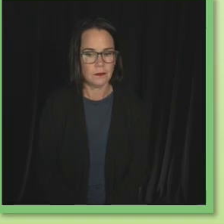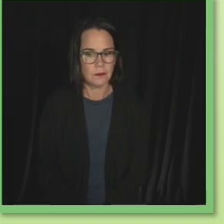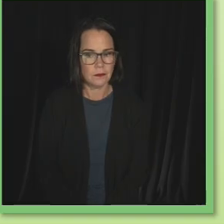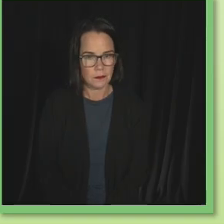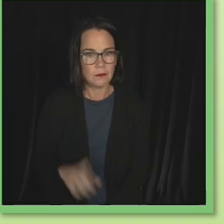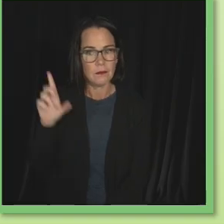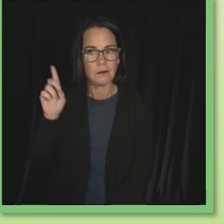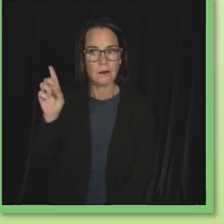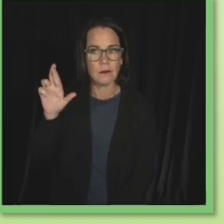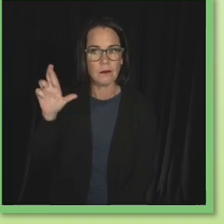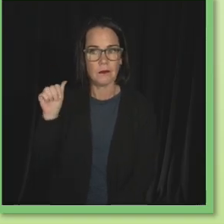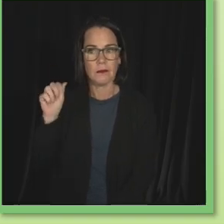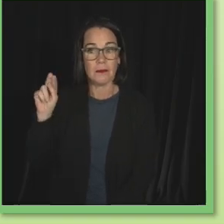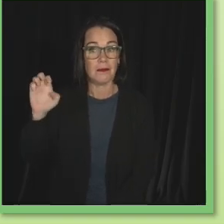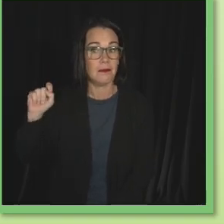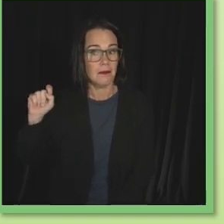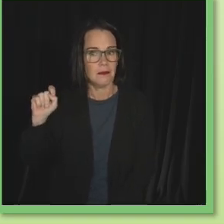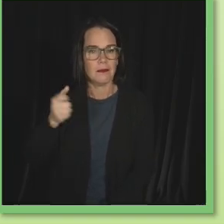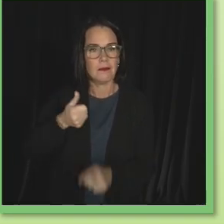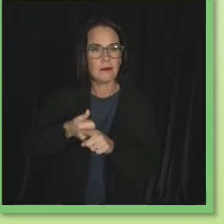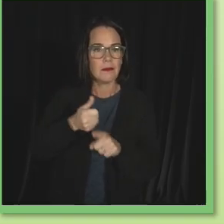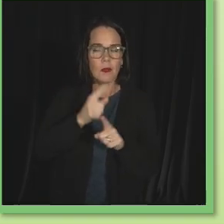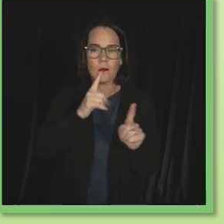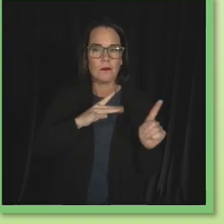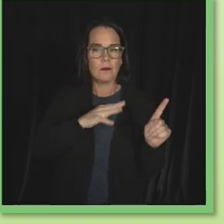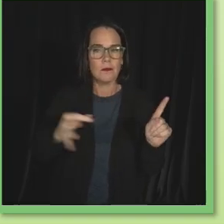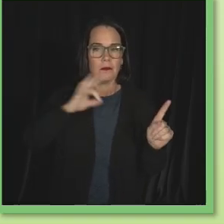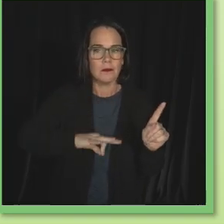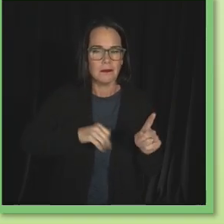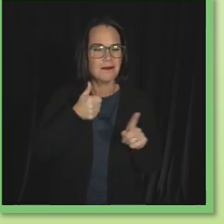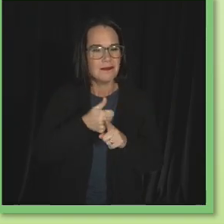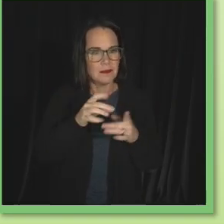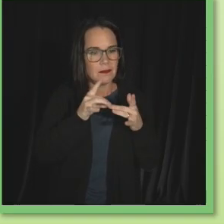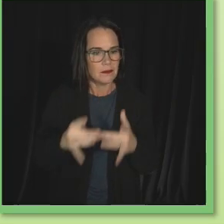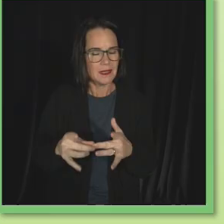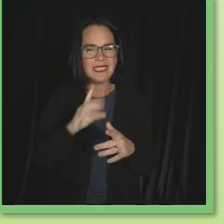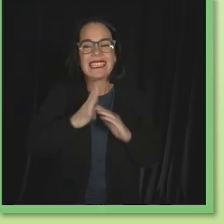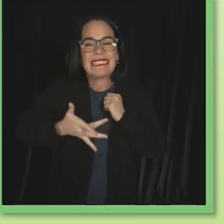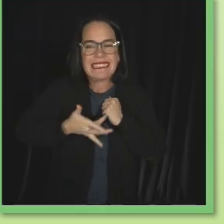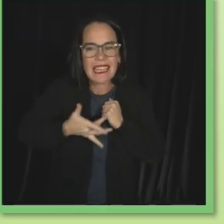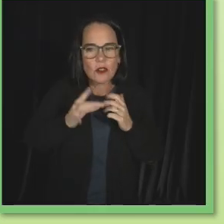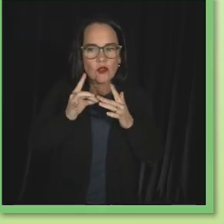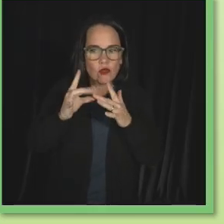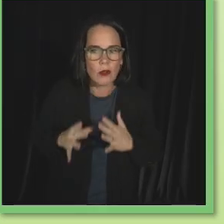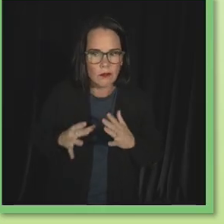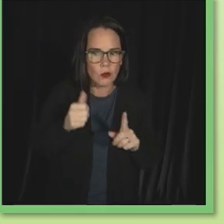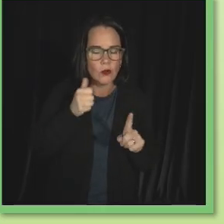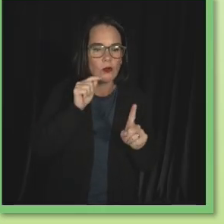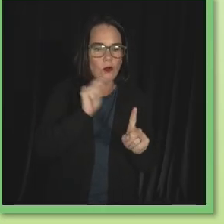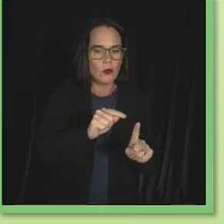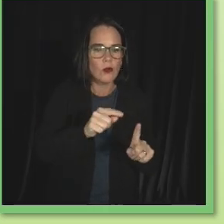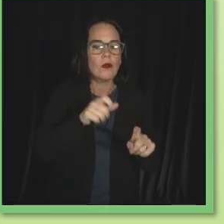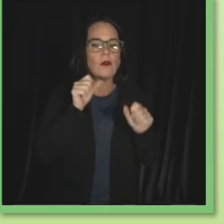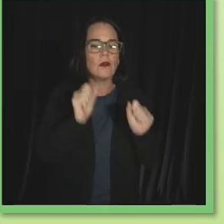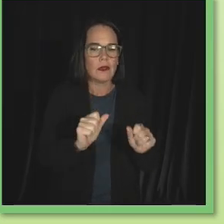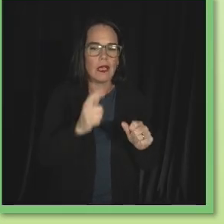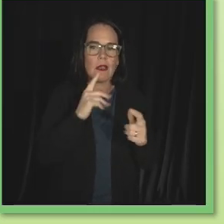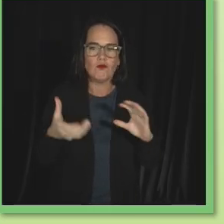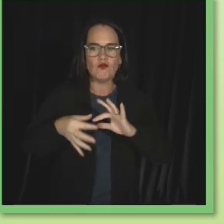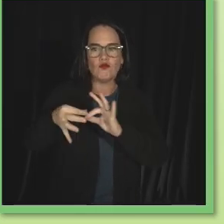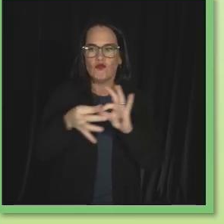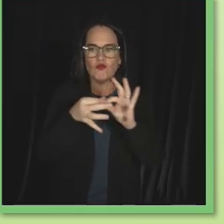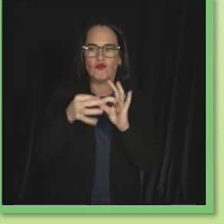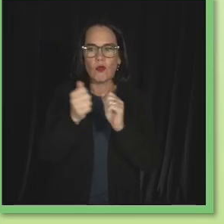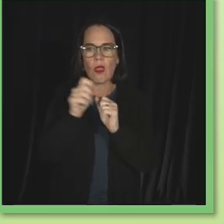DRA Net is, as I said, it's a driver, Kubernetes network driver, and it's able to coordinate with other drivers